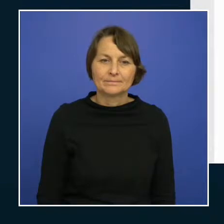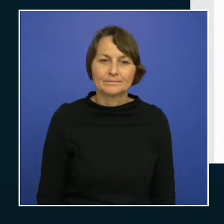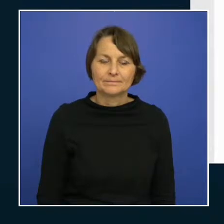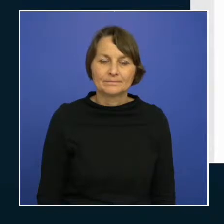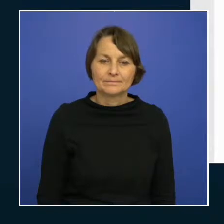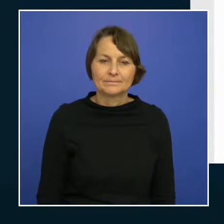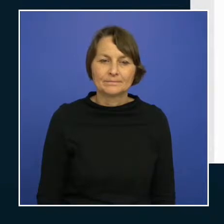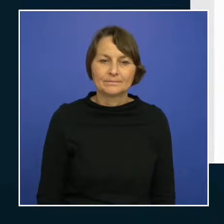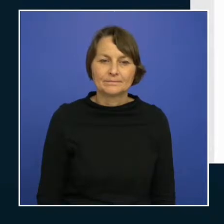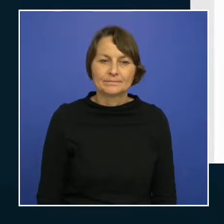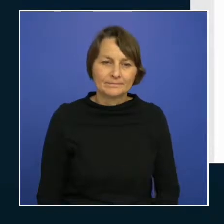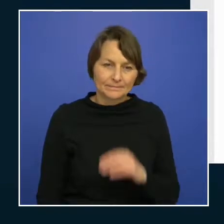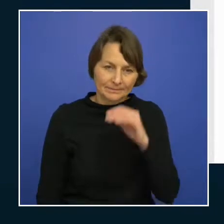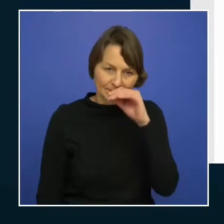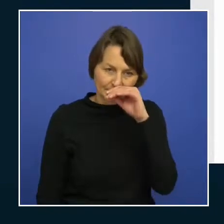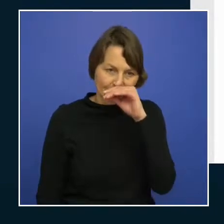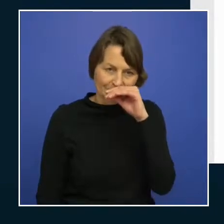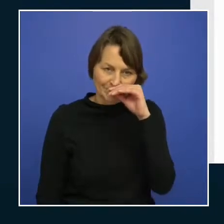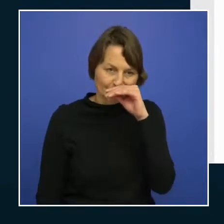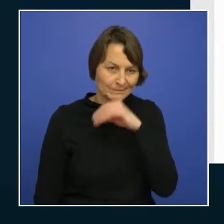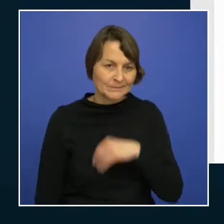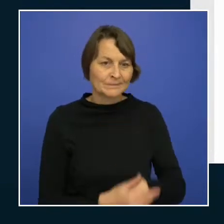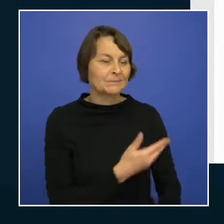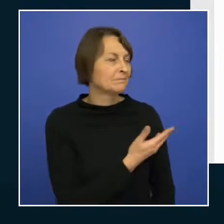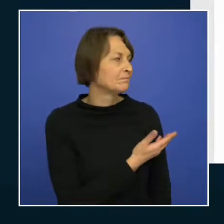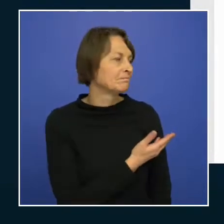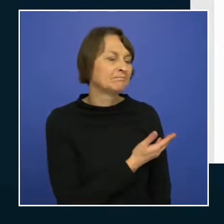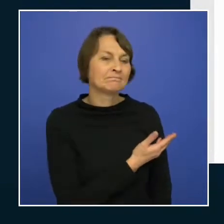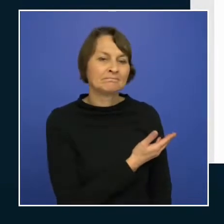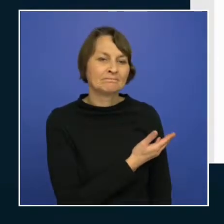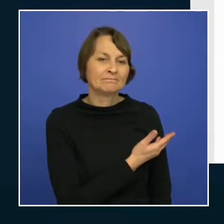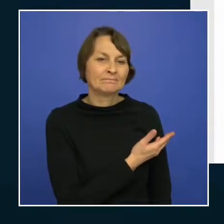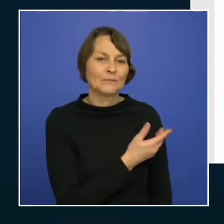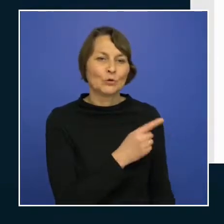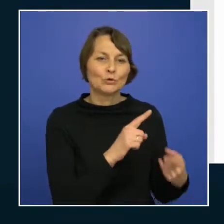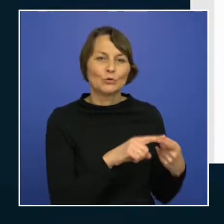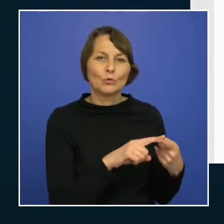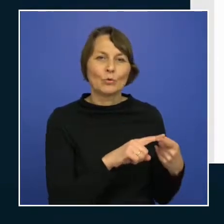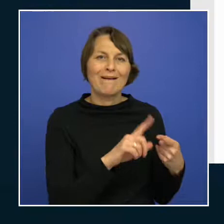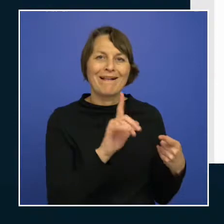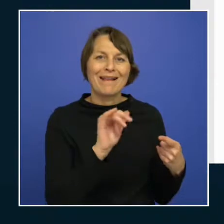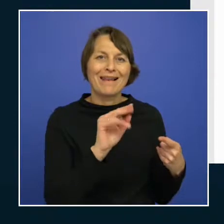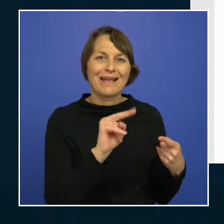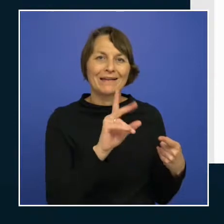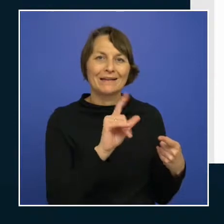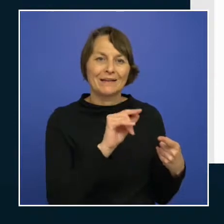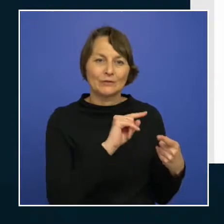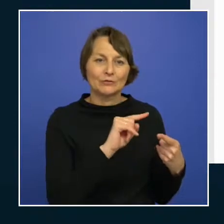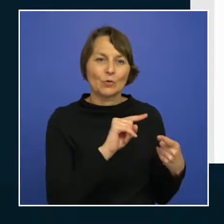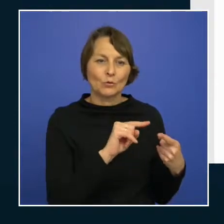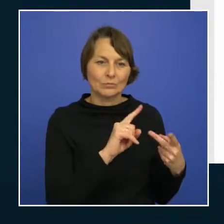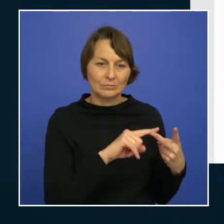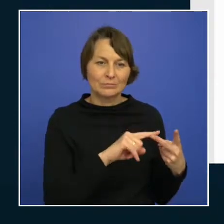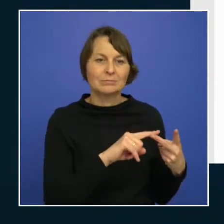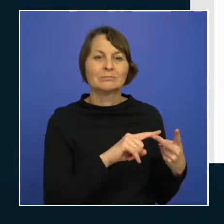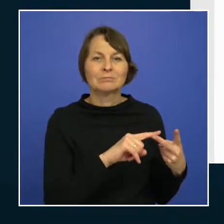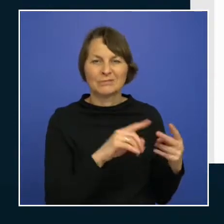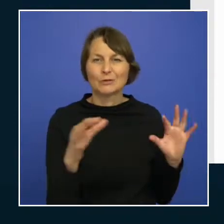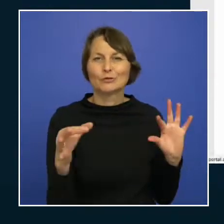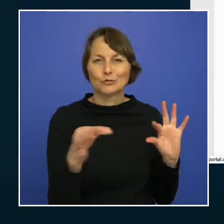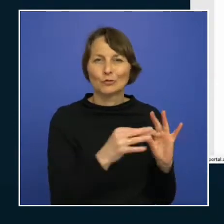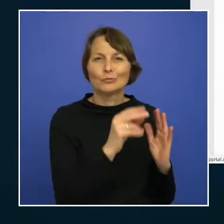the management group structure I configured. So I got a landing zone management group here with the corporation in here, and then the landing zone subscription